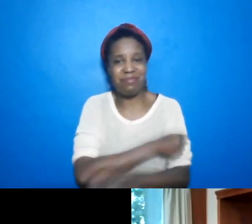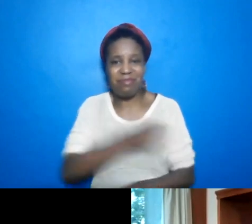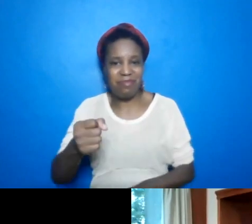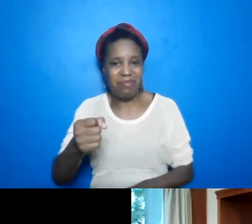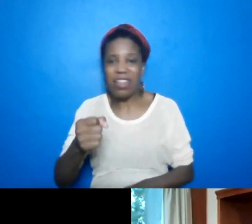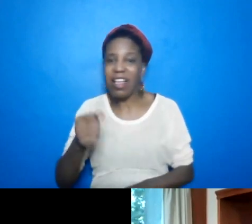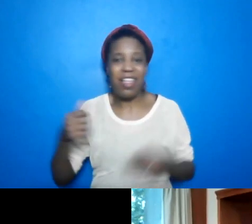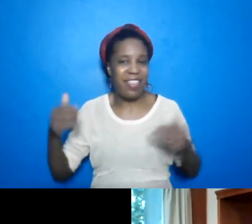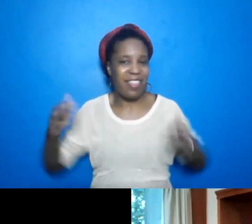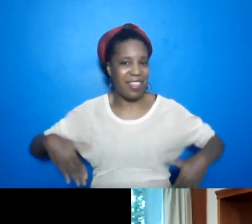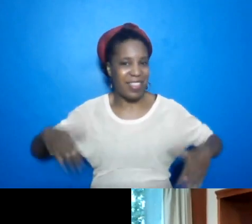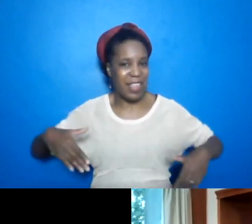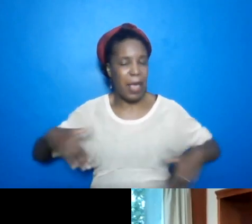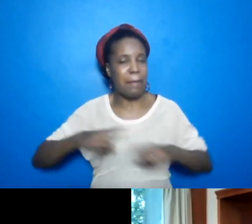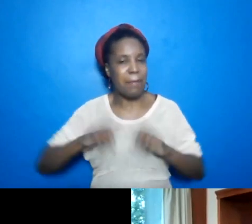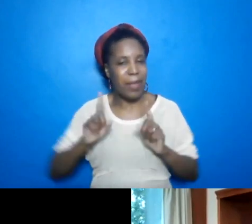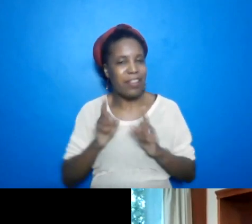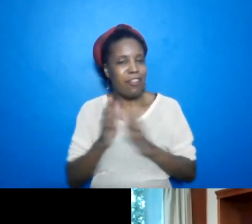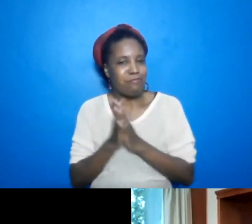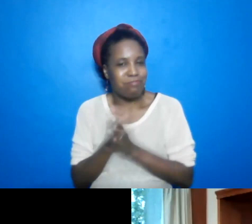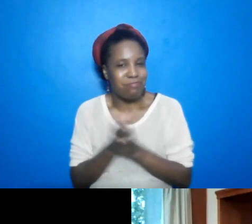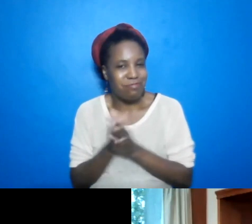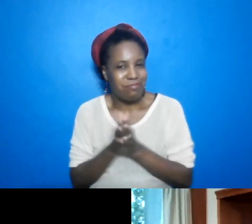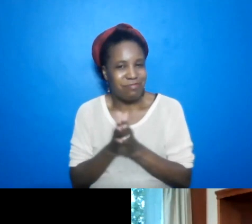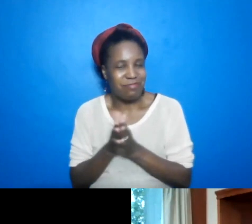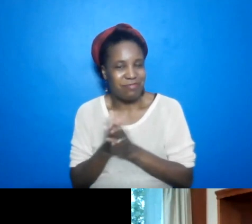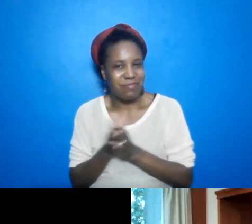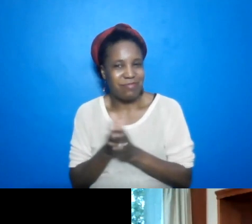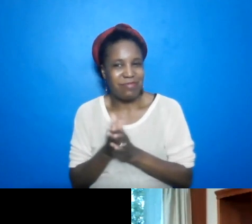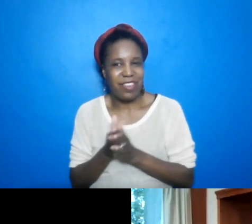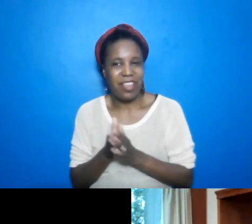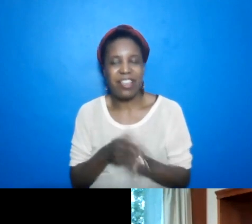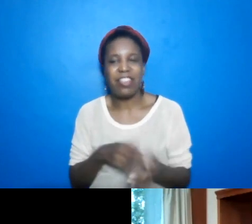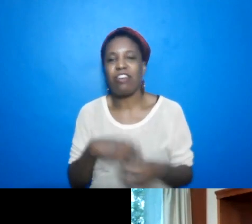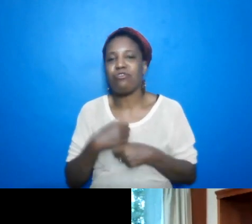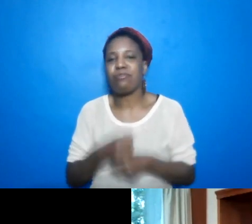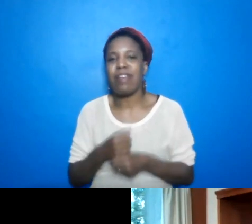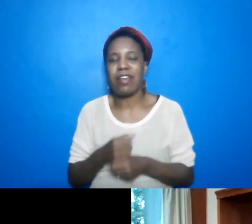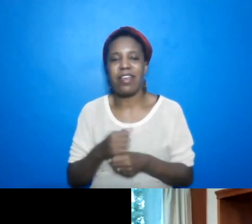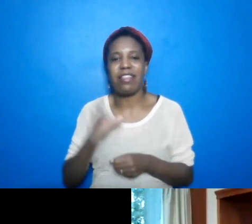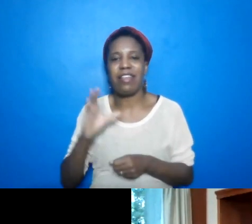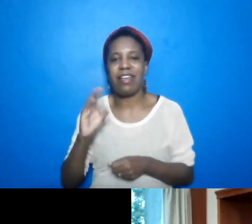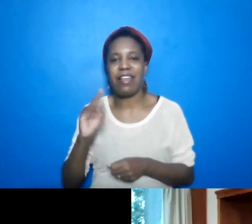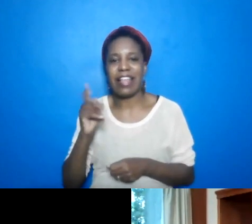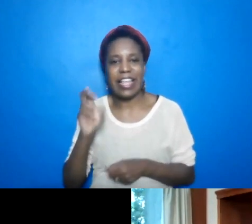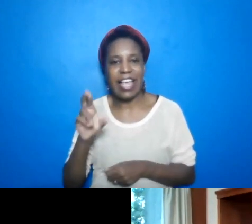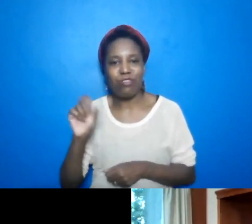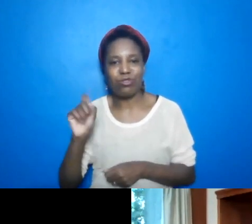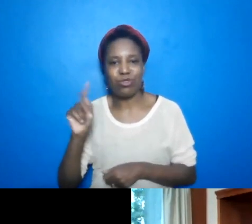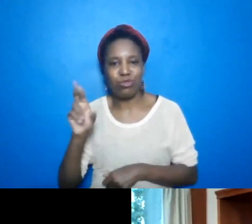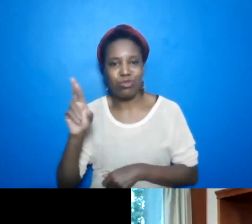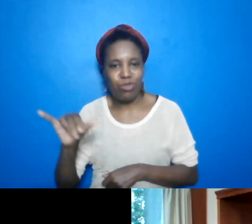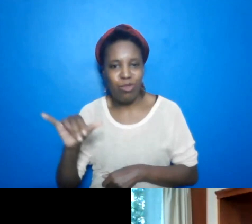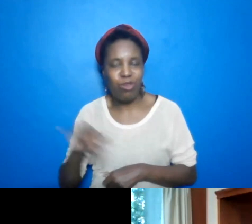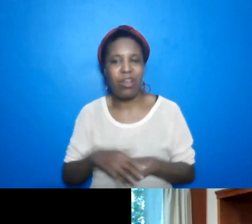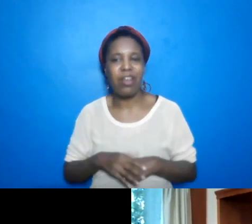know that they are committed to it, because they can create that counter story, live into it, and invite others